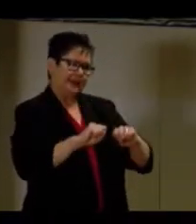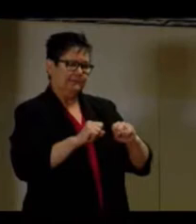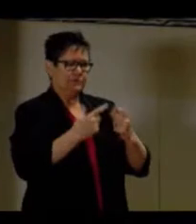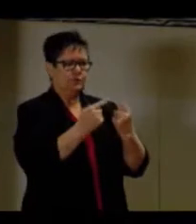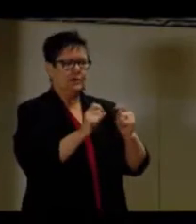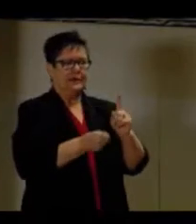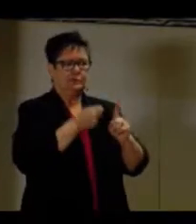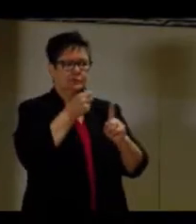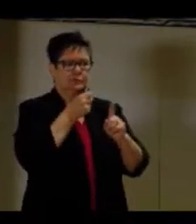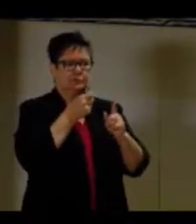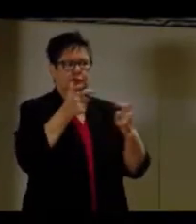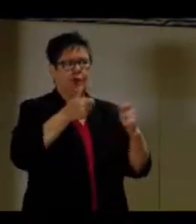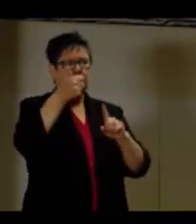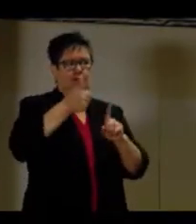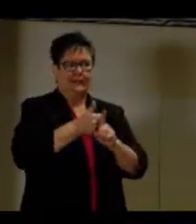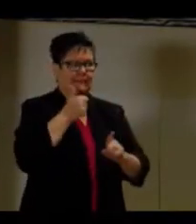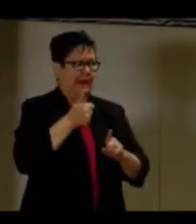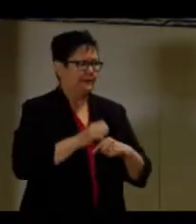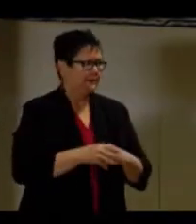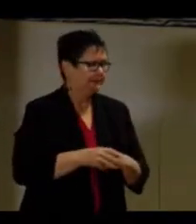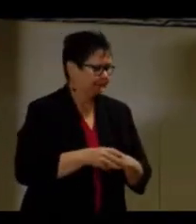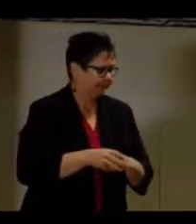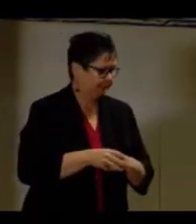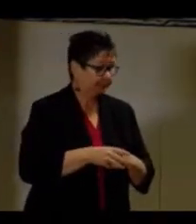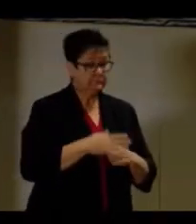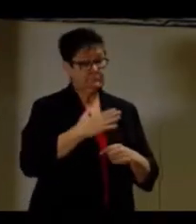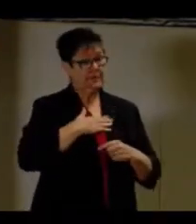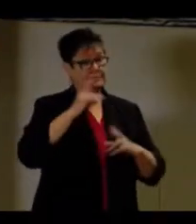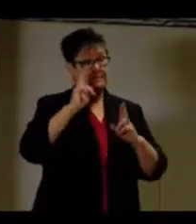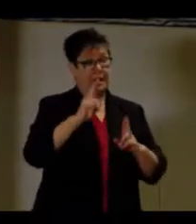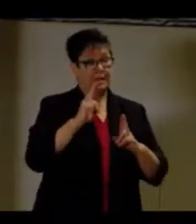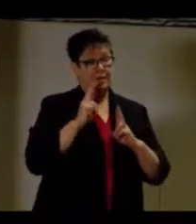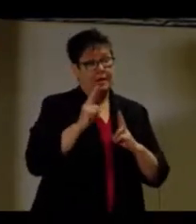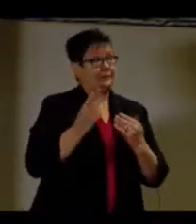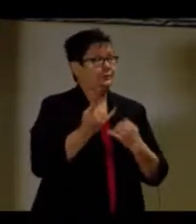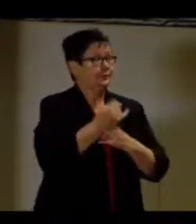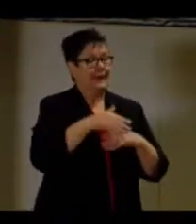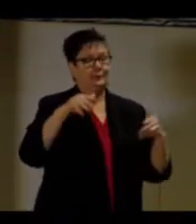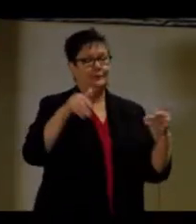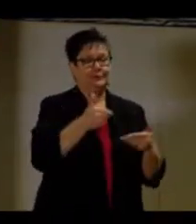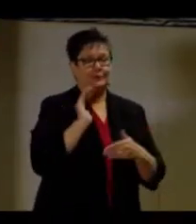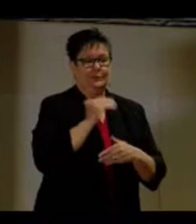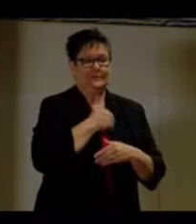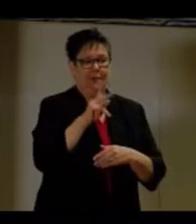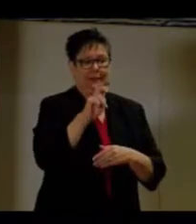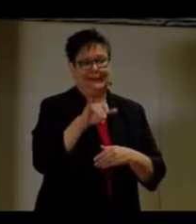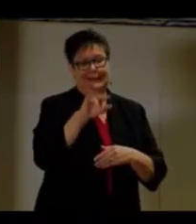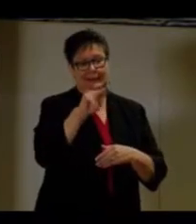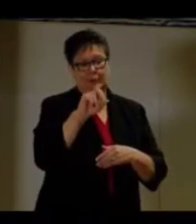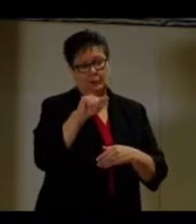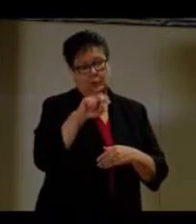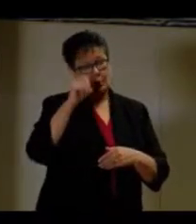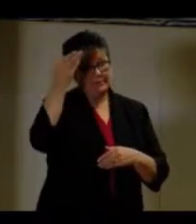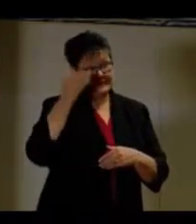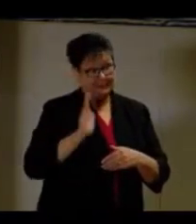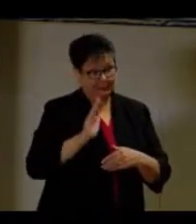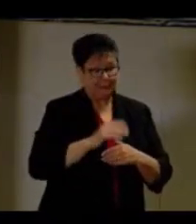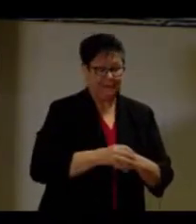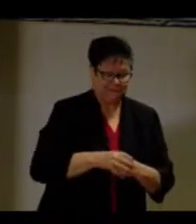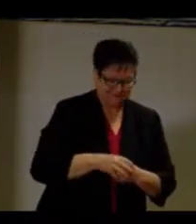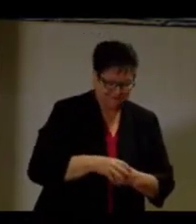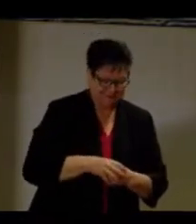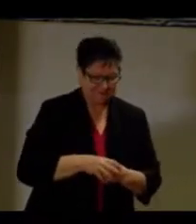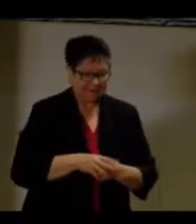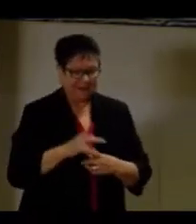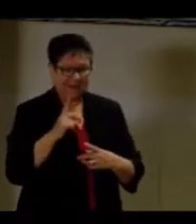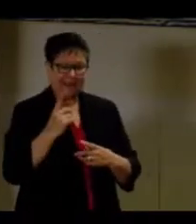impact. I have the honor today of introducing our keynote speaker, who comes in at a